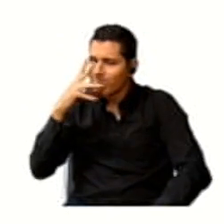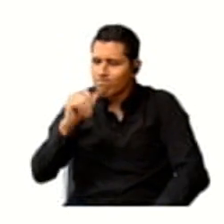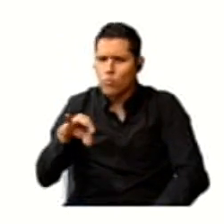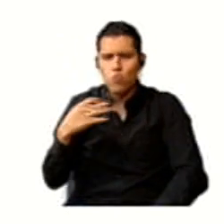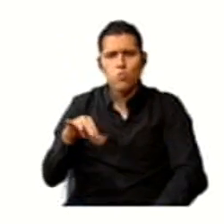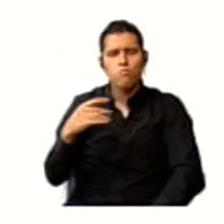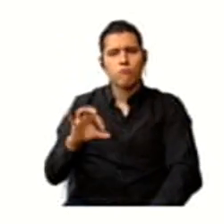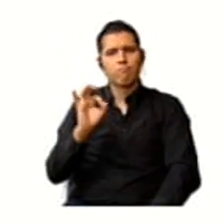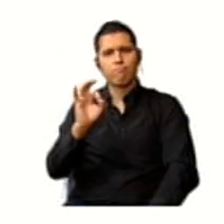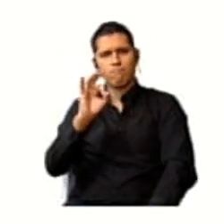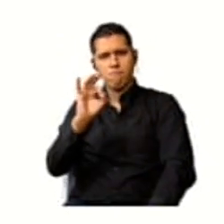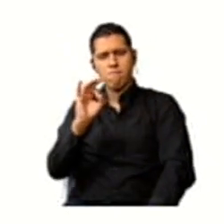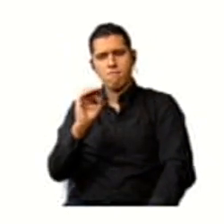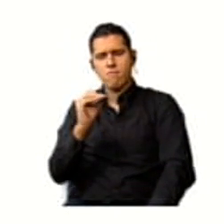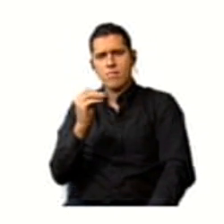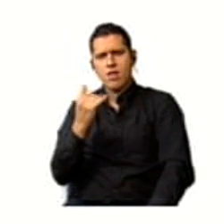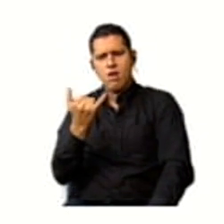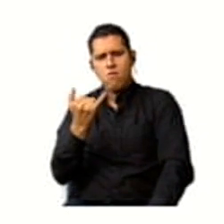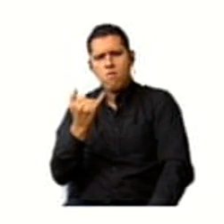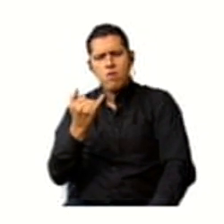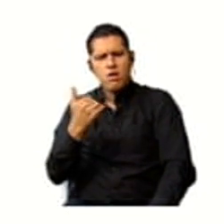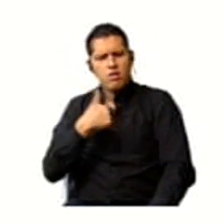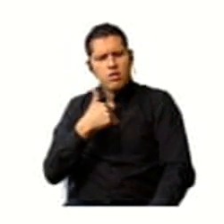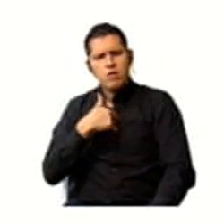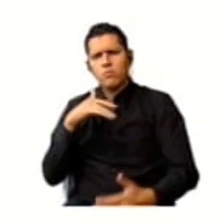we have students from